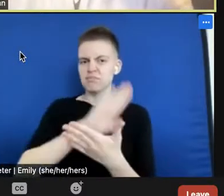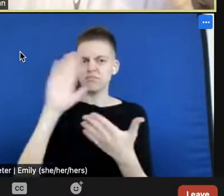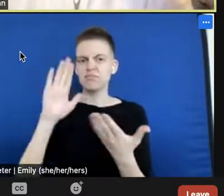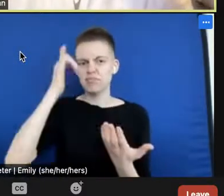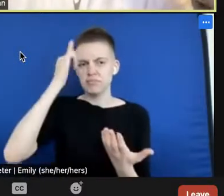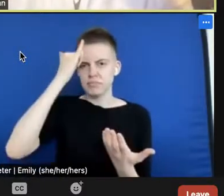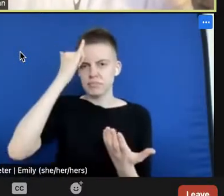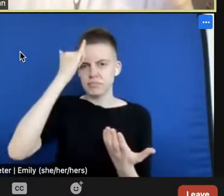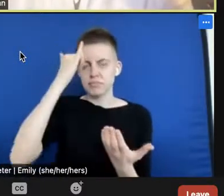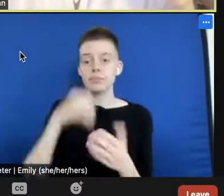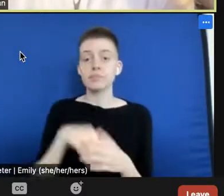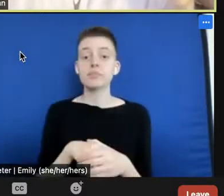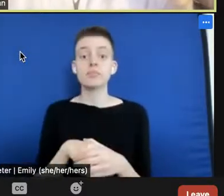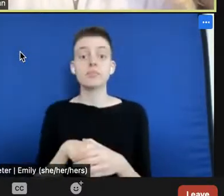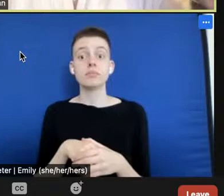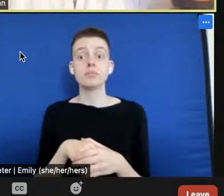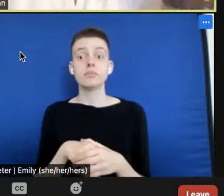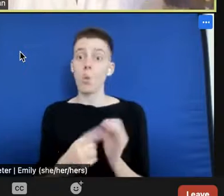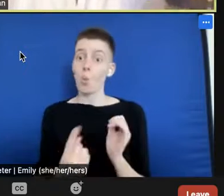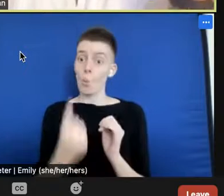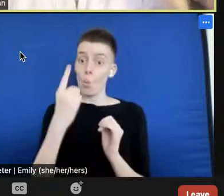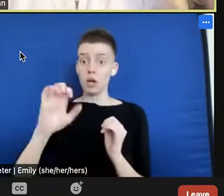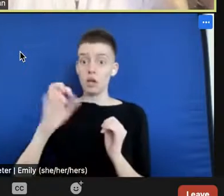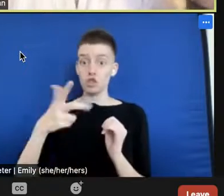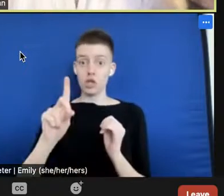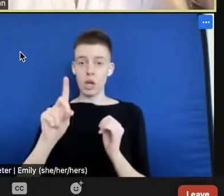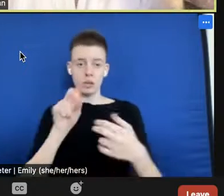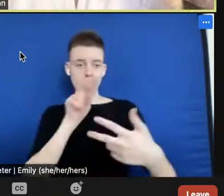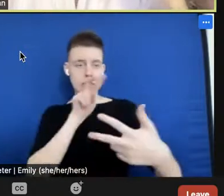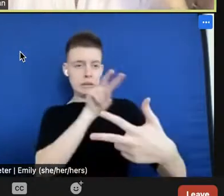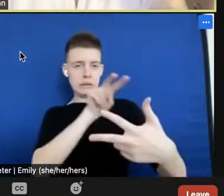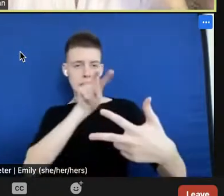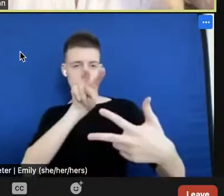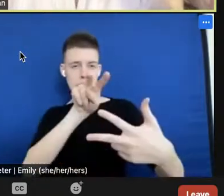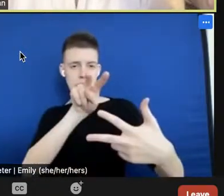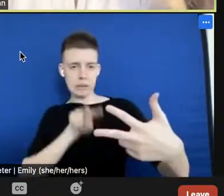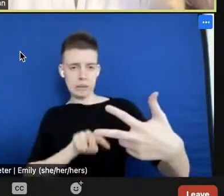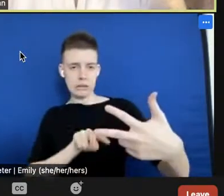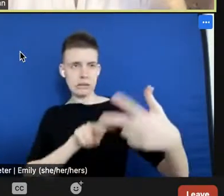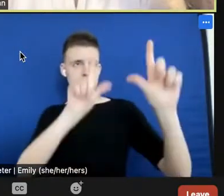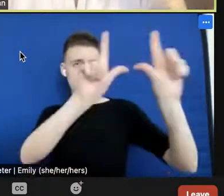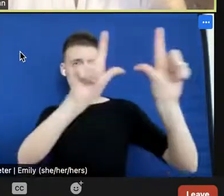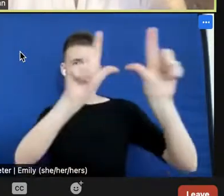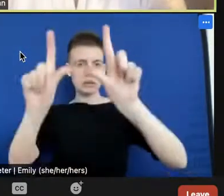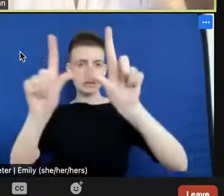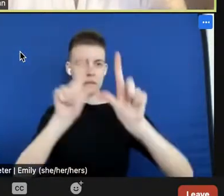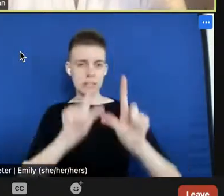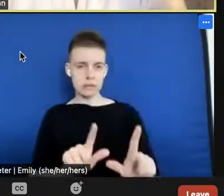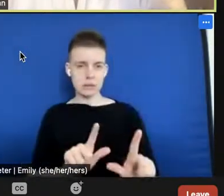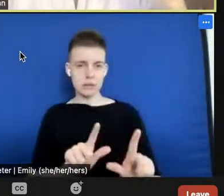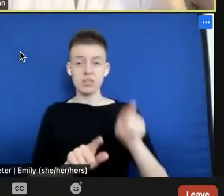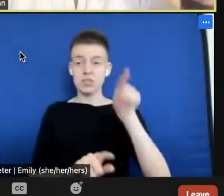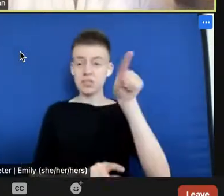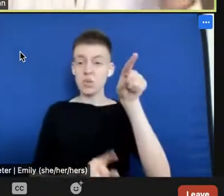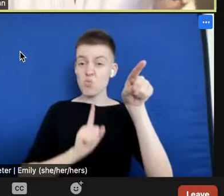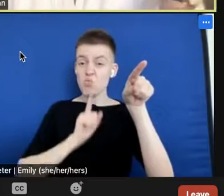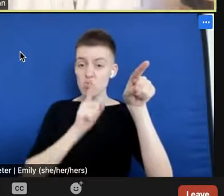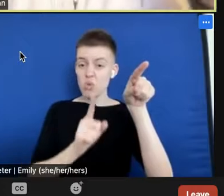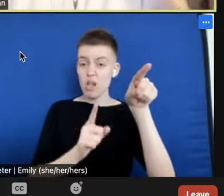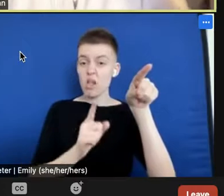would know the top one, the color, the black and white realistic image, the image of the black and white cow that's